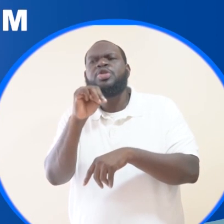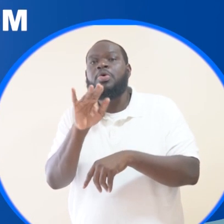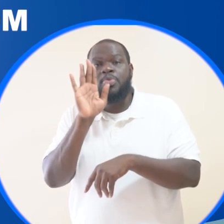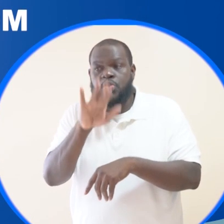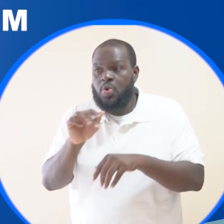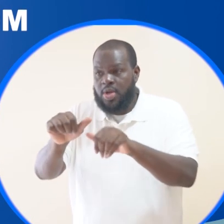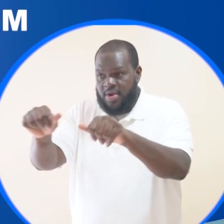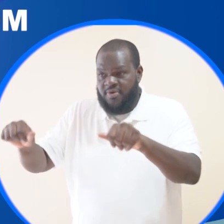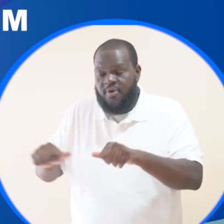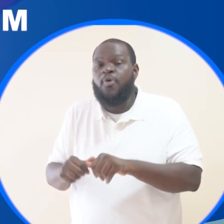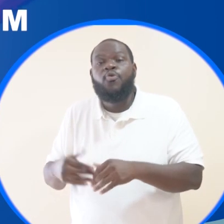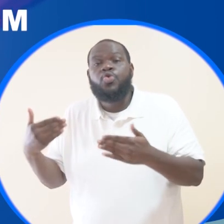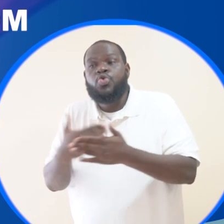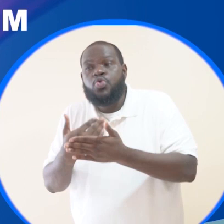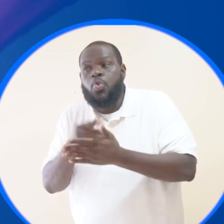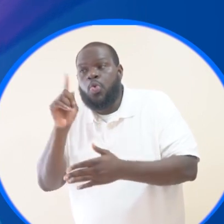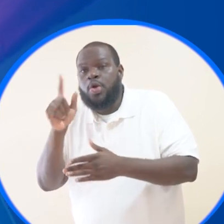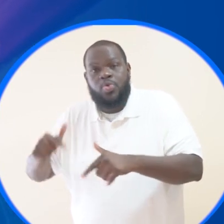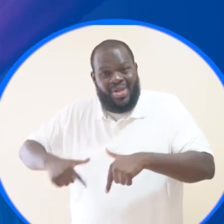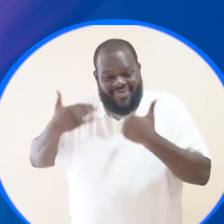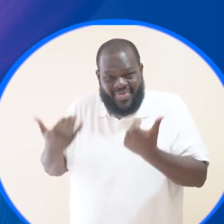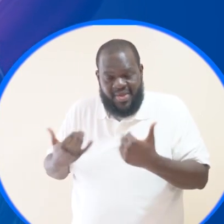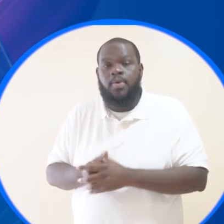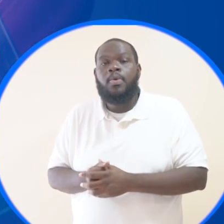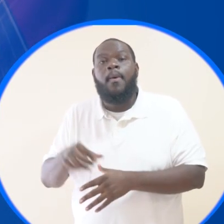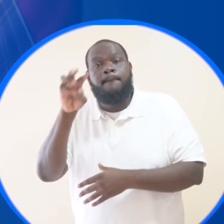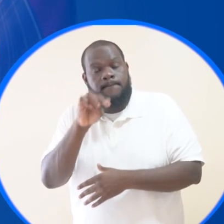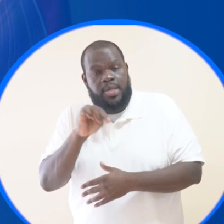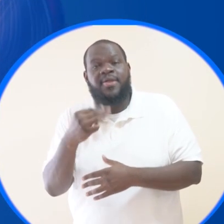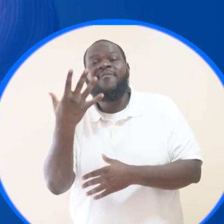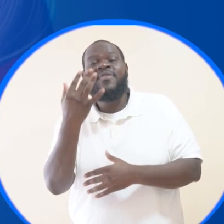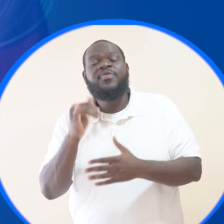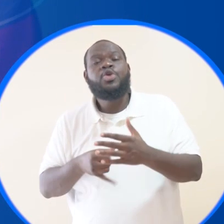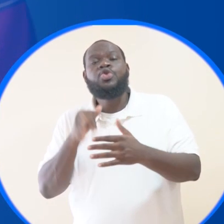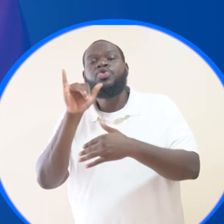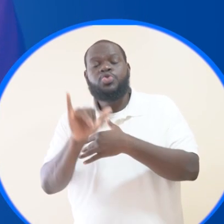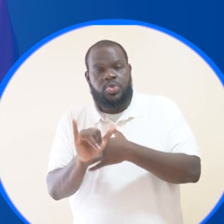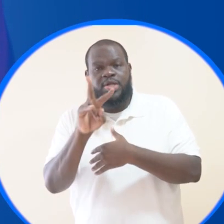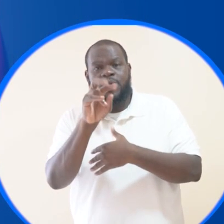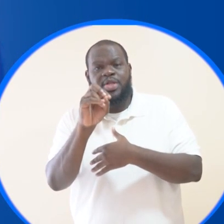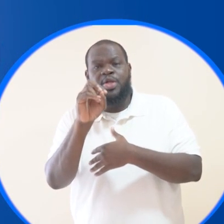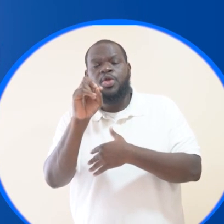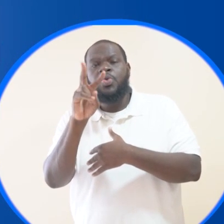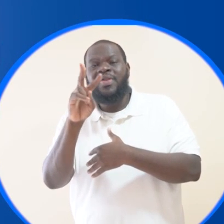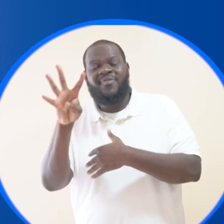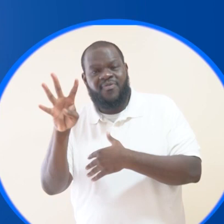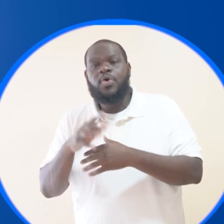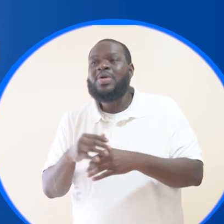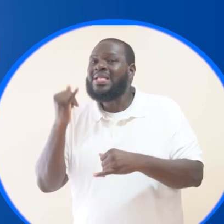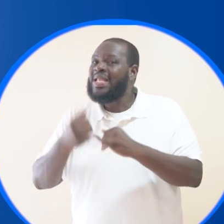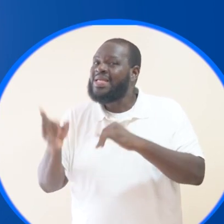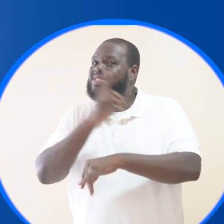new area of residence to apply for a transfer. Monday, 15 July 2024 is the last day you can apply for a transfer during this